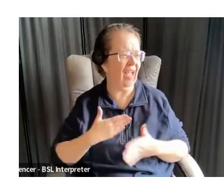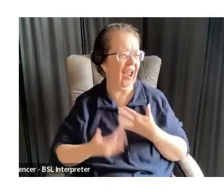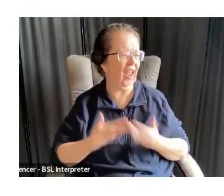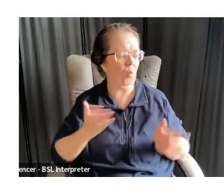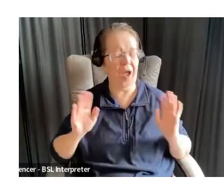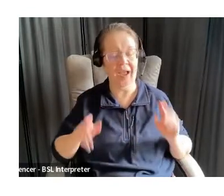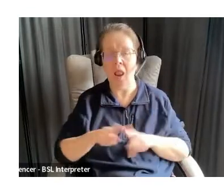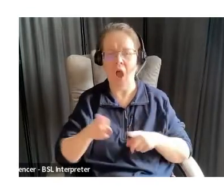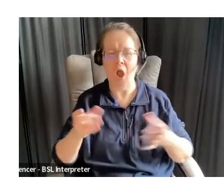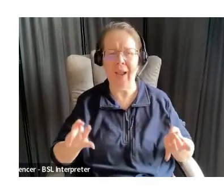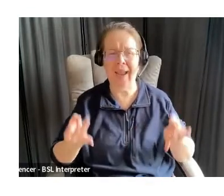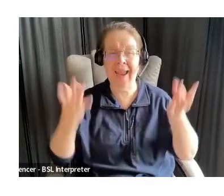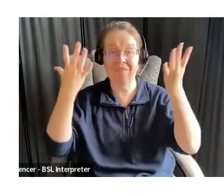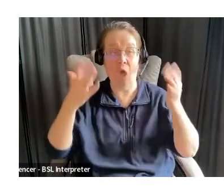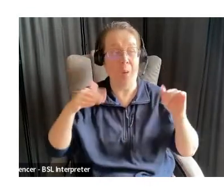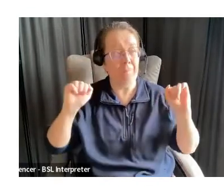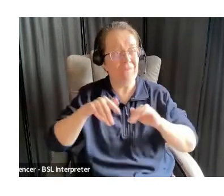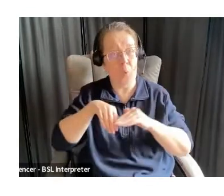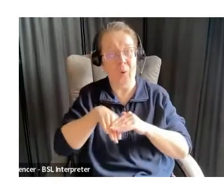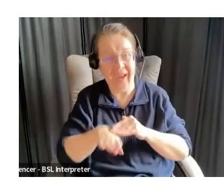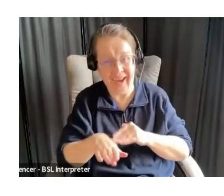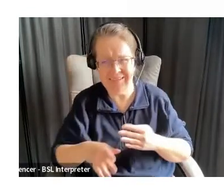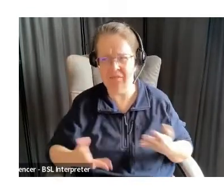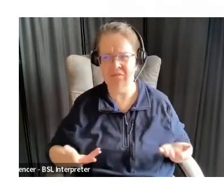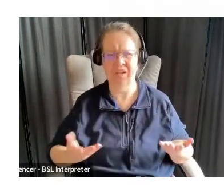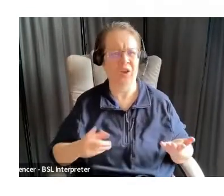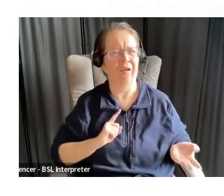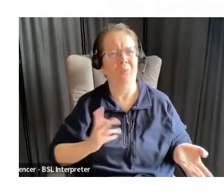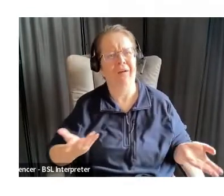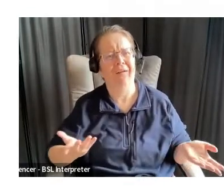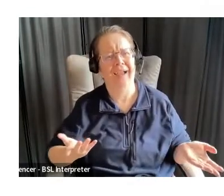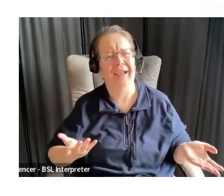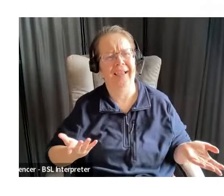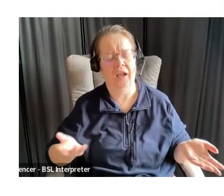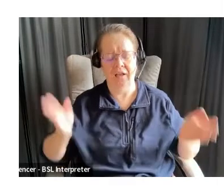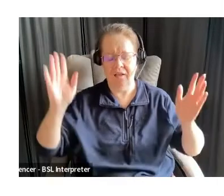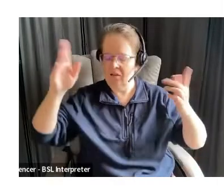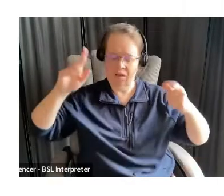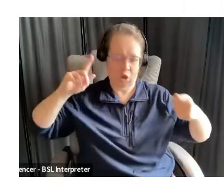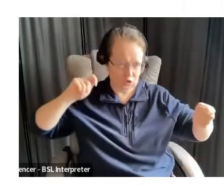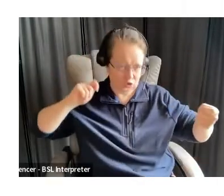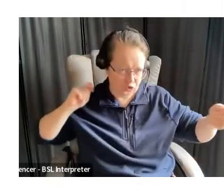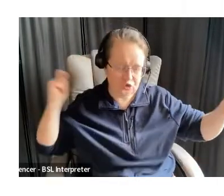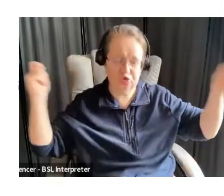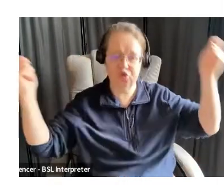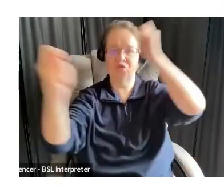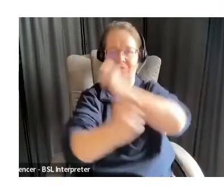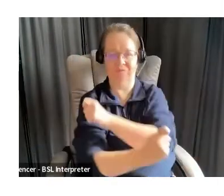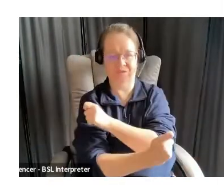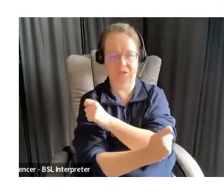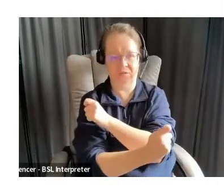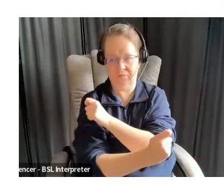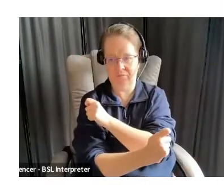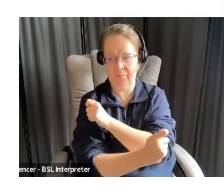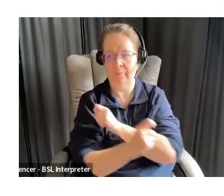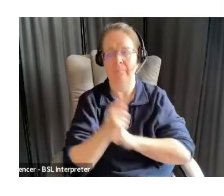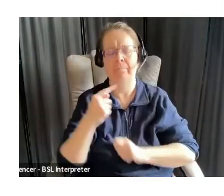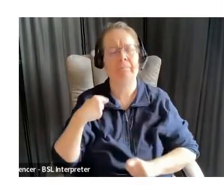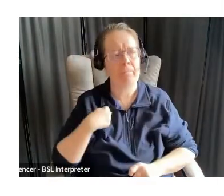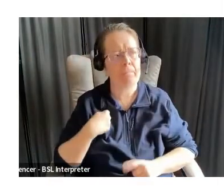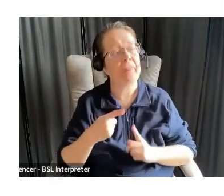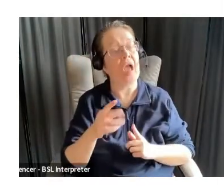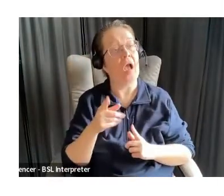into the interview. Why do that? Why not shift that in the other direction, in the opposite direction? I've